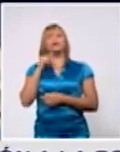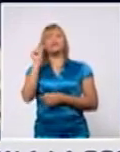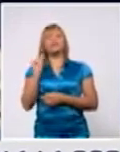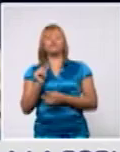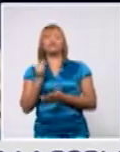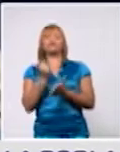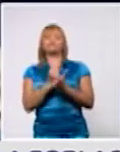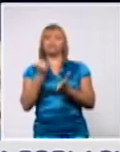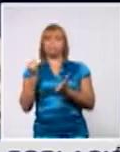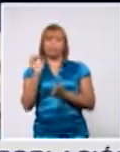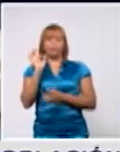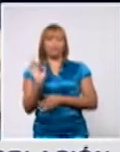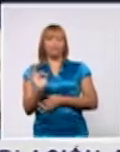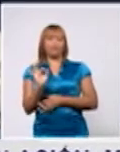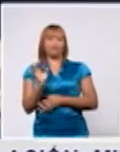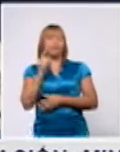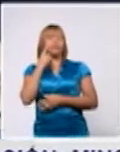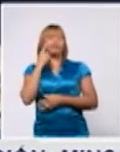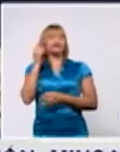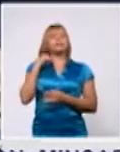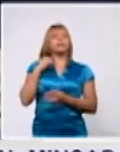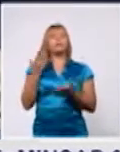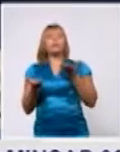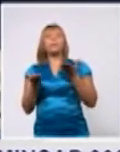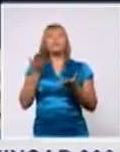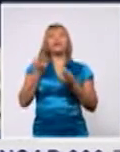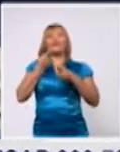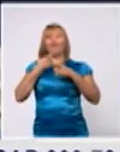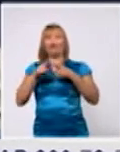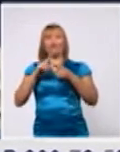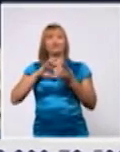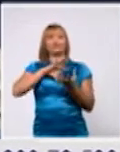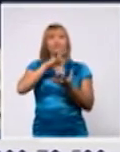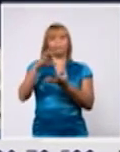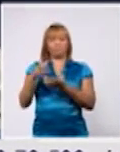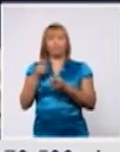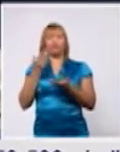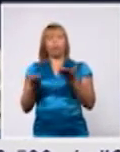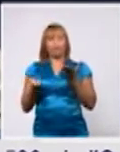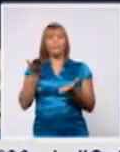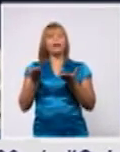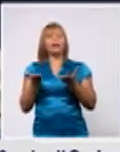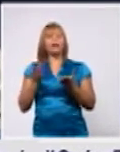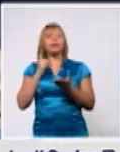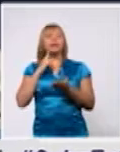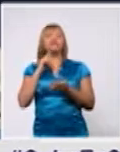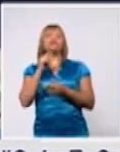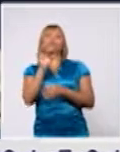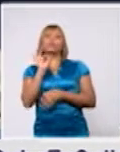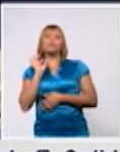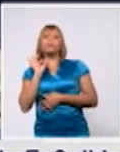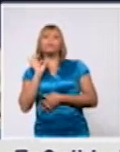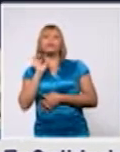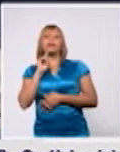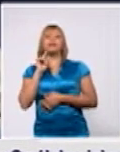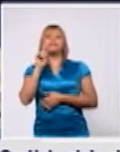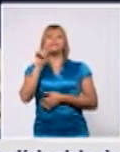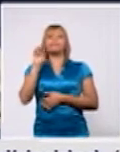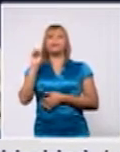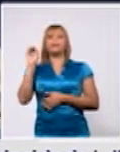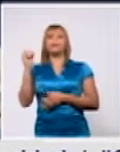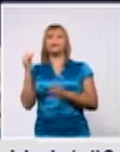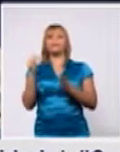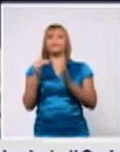from Havana belong to the municipalities of Habana del Este, Marianao, Boyeros,